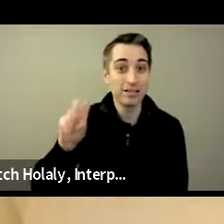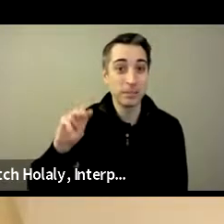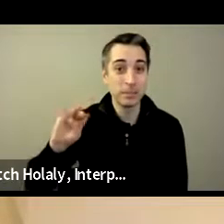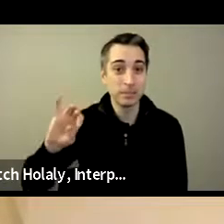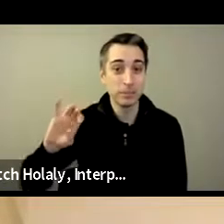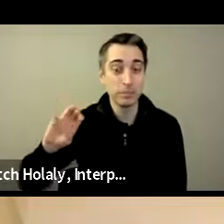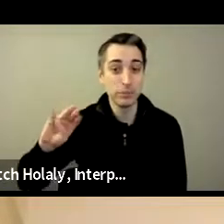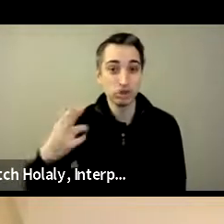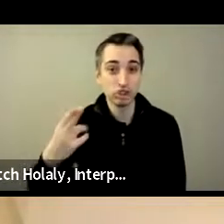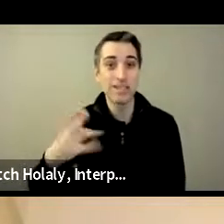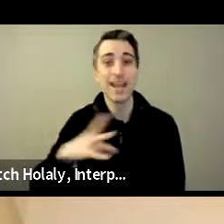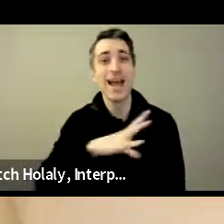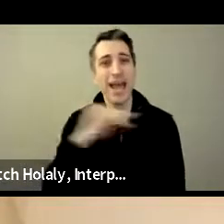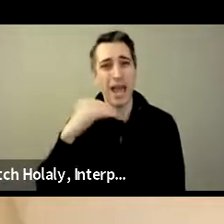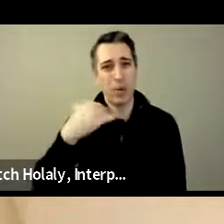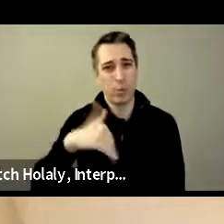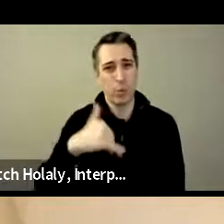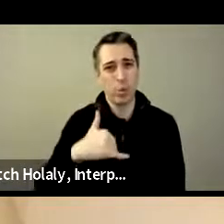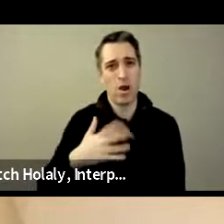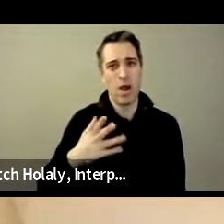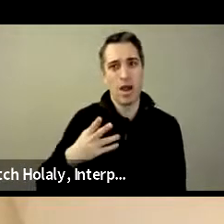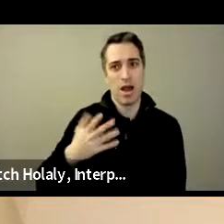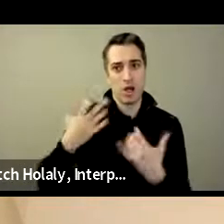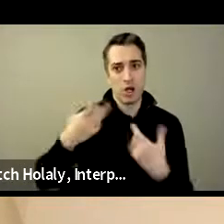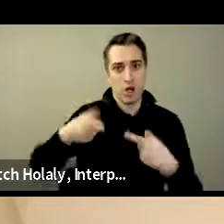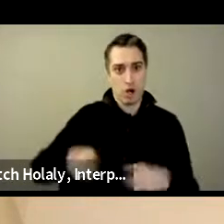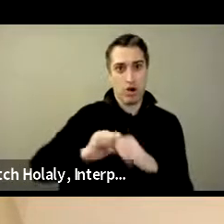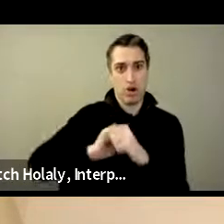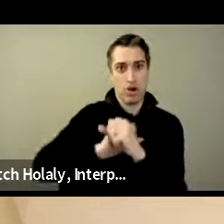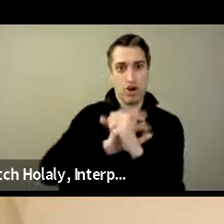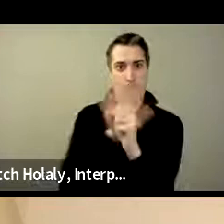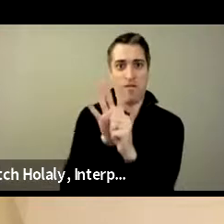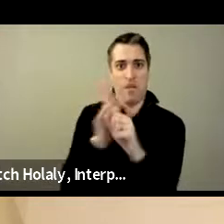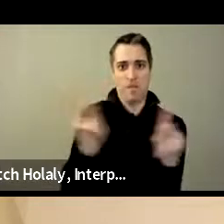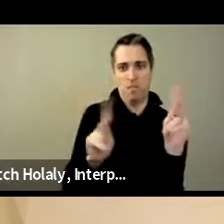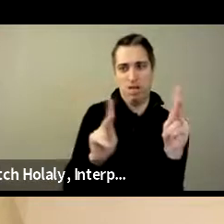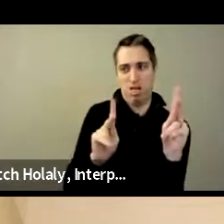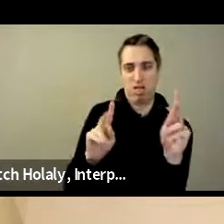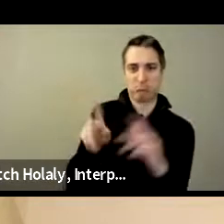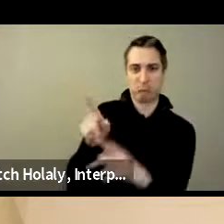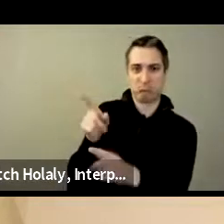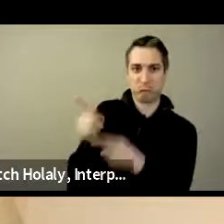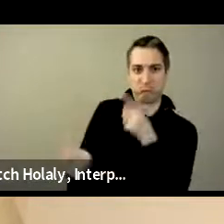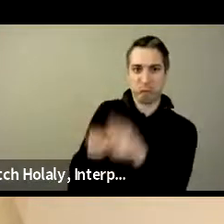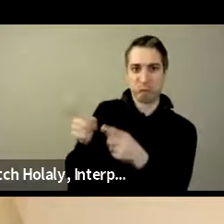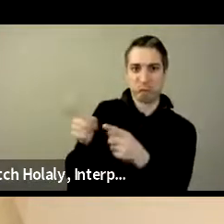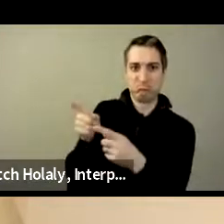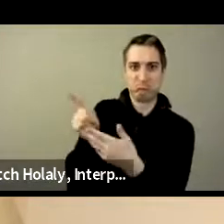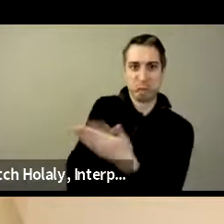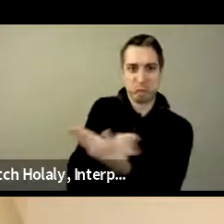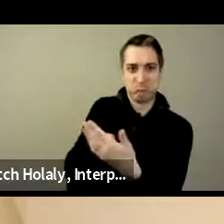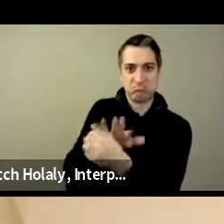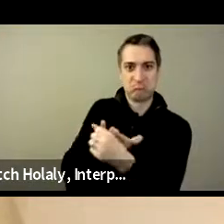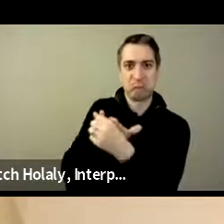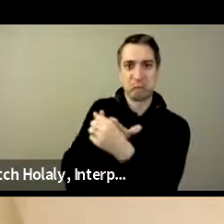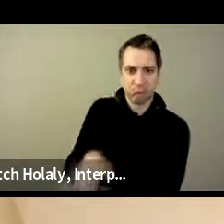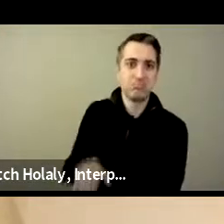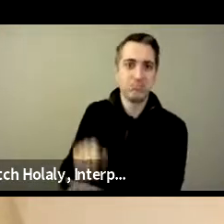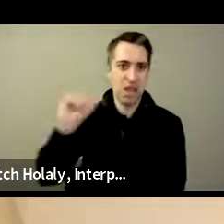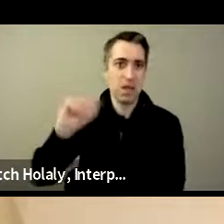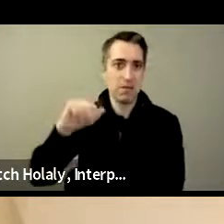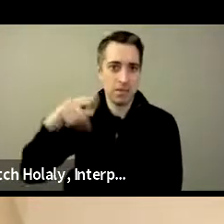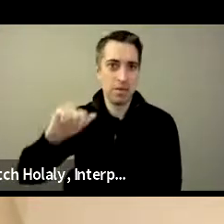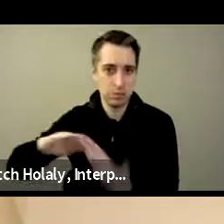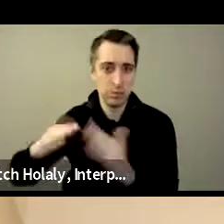during COVID-19. And then SIG4 is recognizing and promoting APA's contribution to the state of